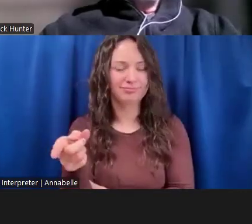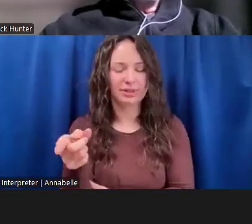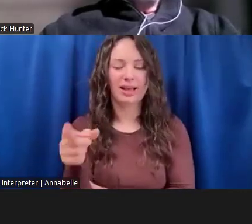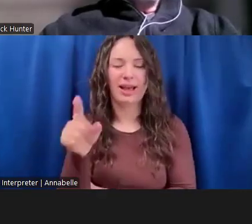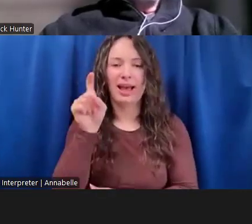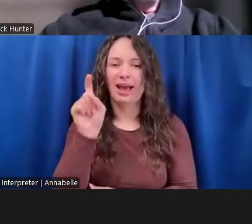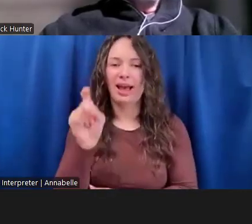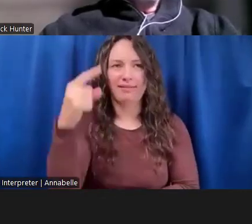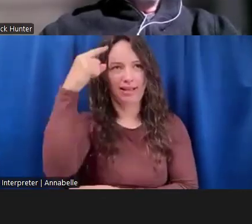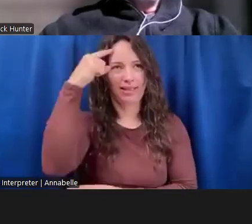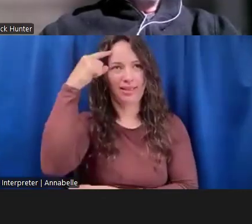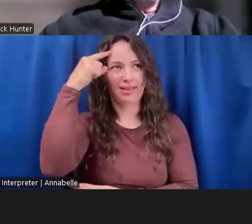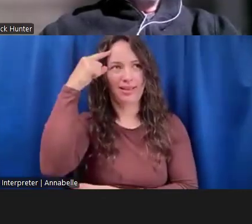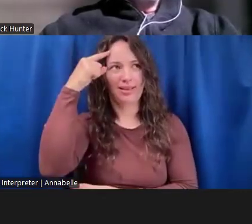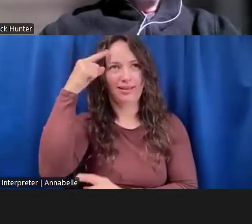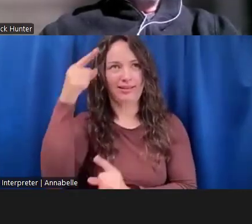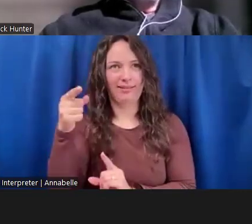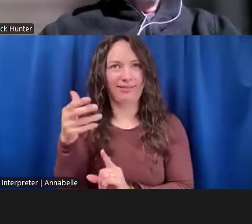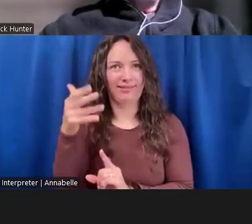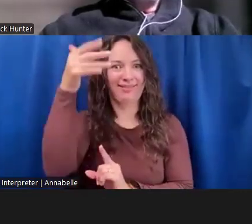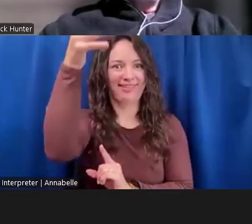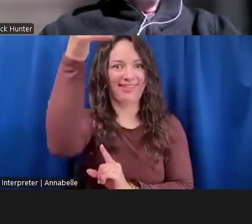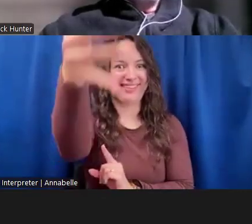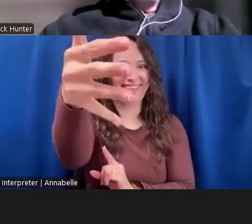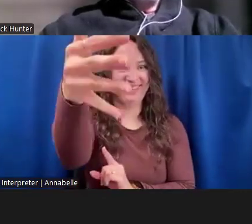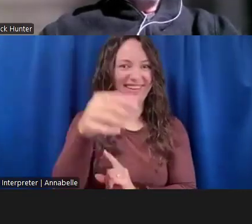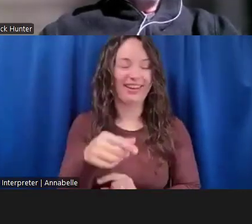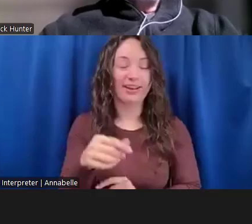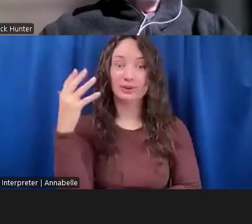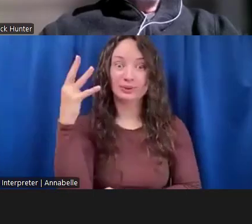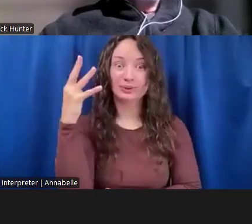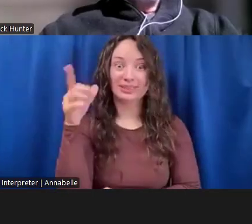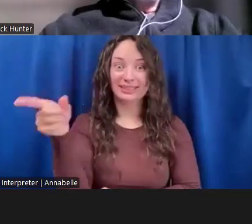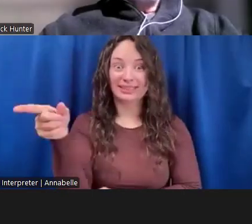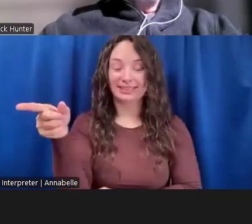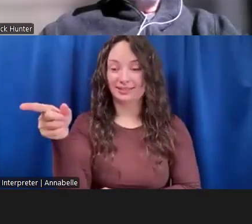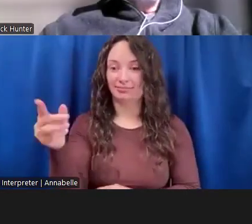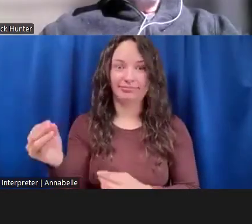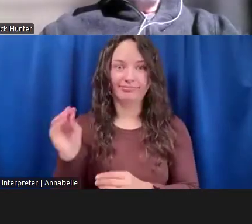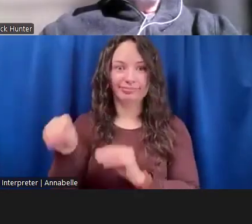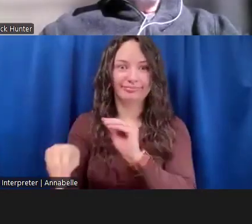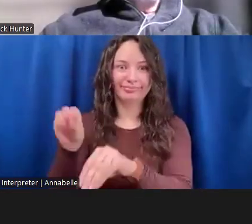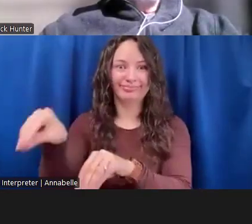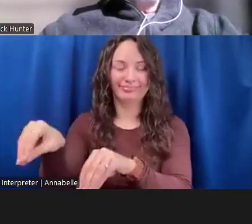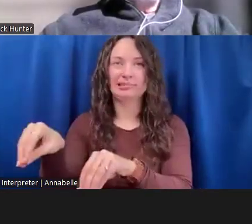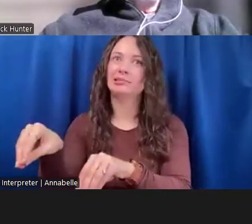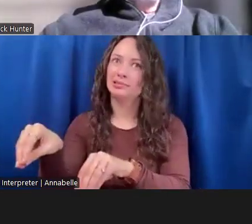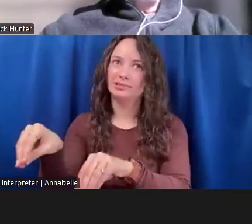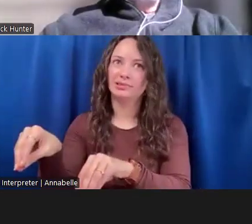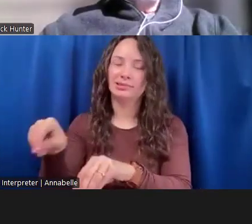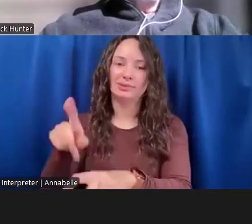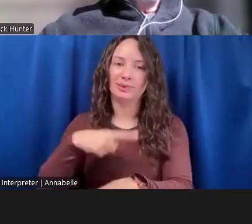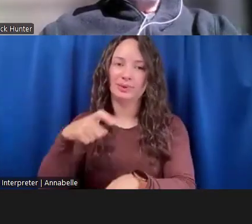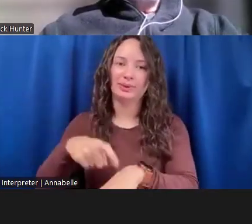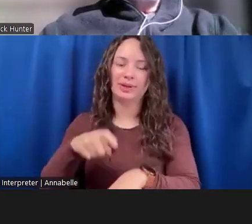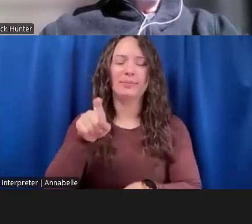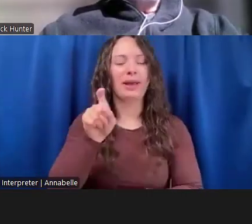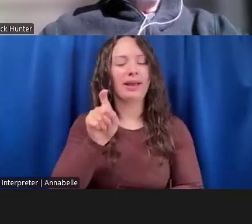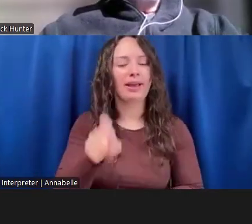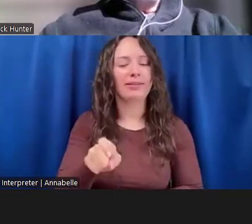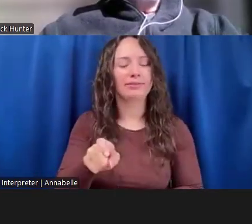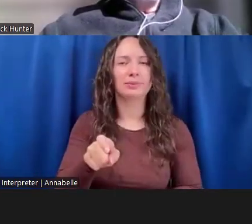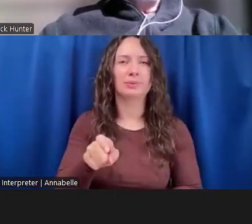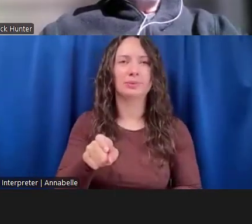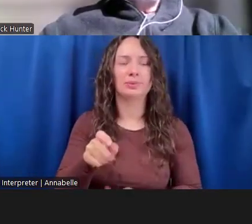especially a tree nursery. So if there's again, there has to be incentives to do that, and I don't think we're in a time when